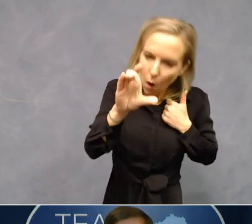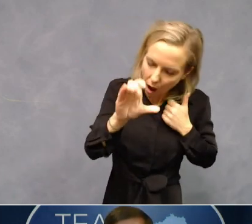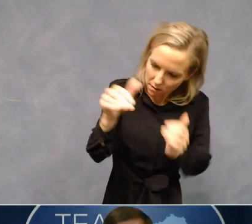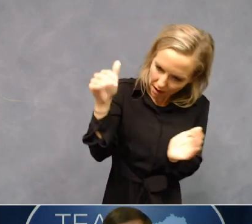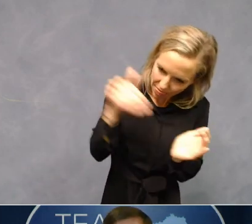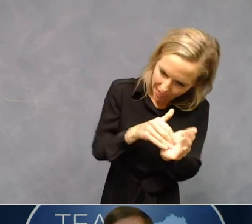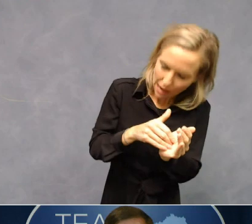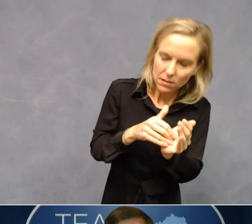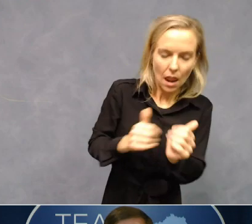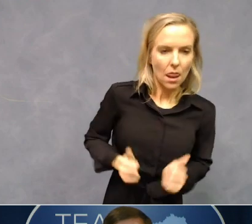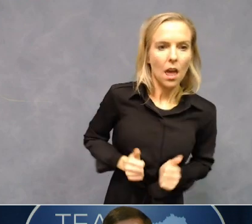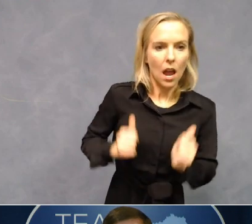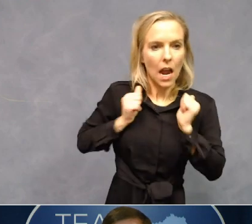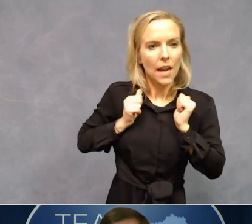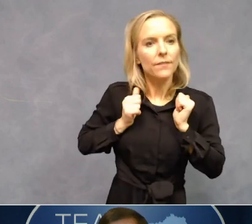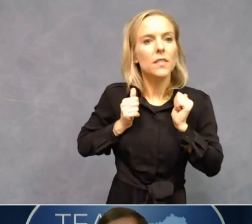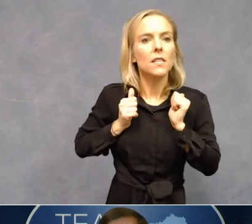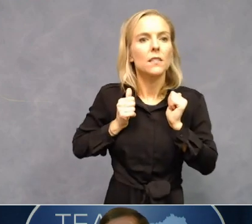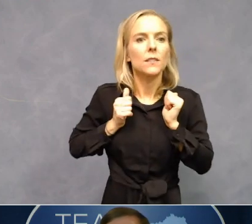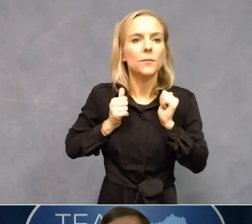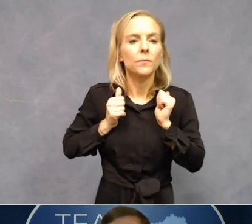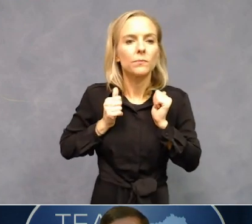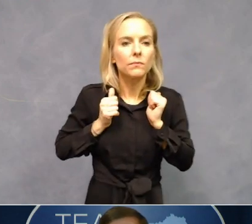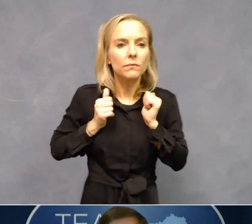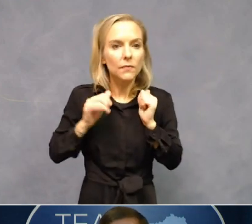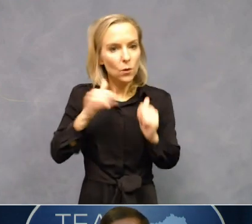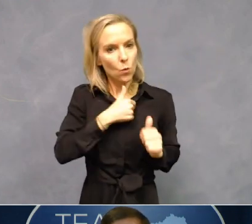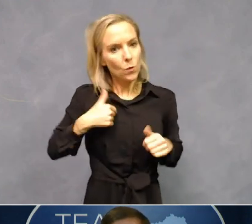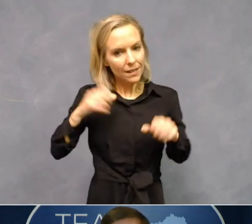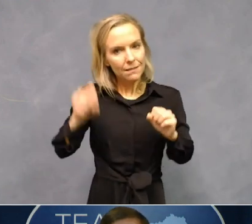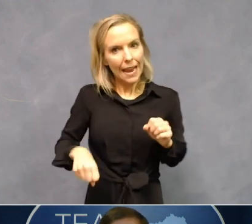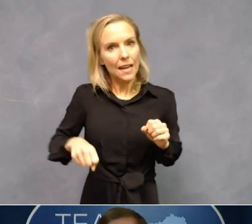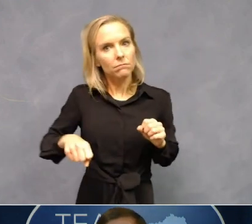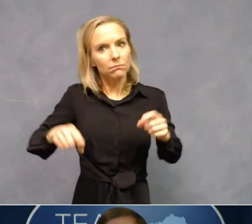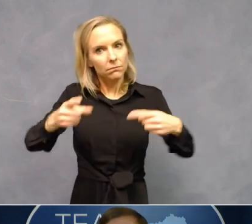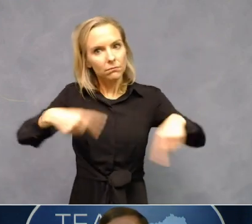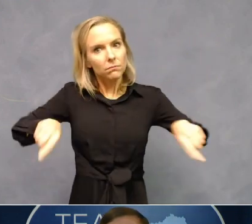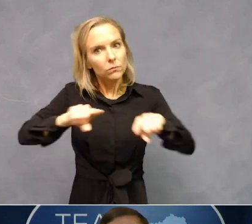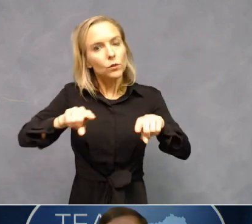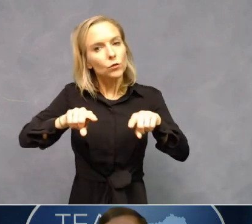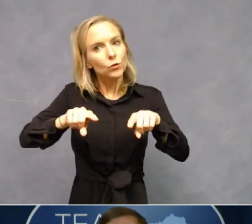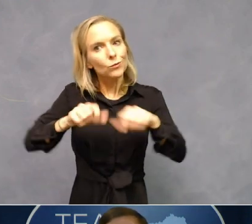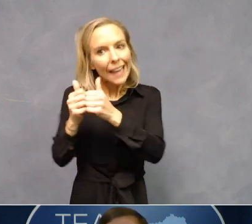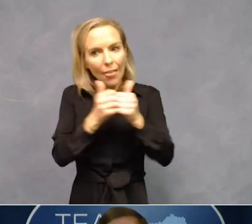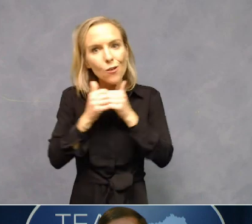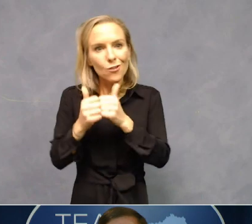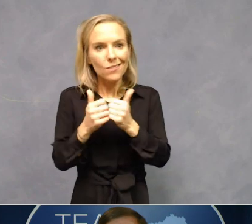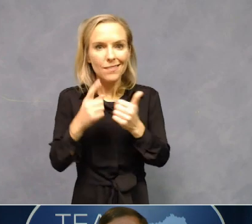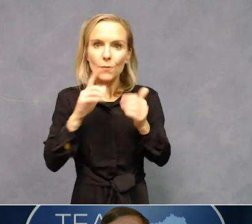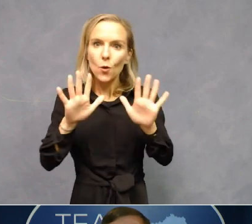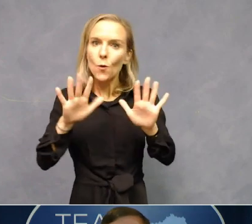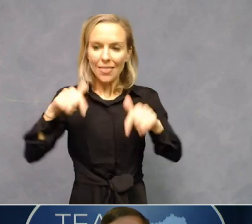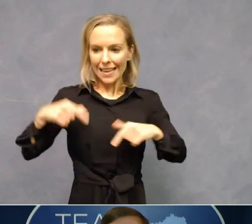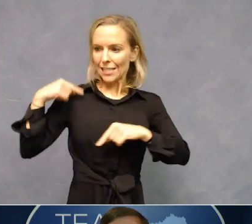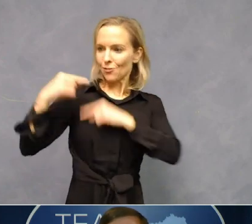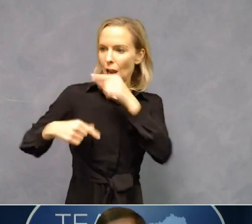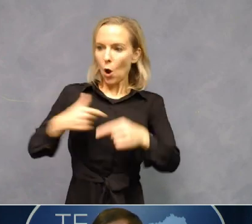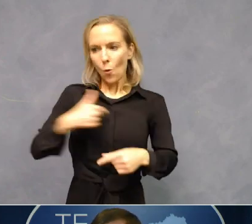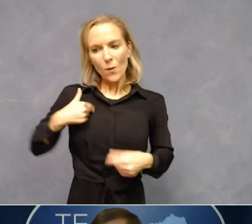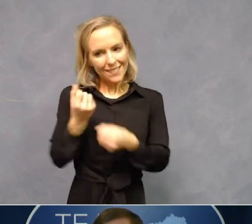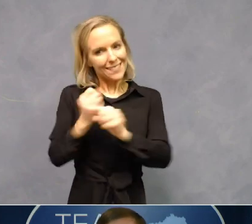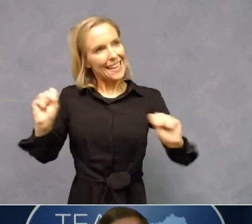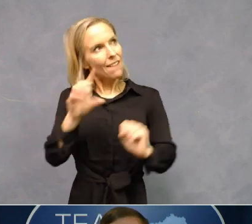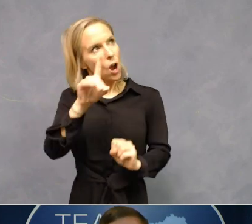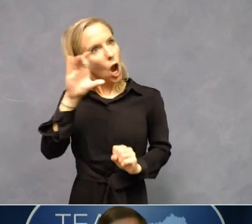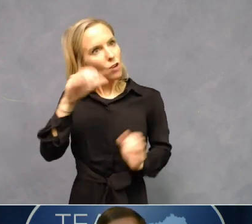100,000 lives. That's what we could do together. Wouldn't it be amazing to be that generation that saved 100,000 lives by